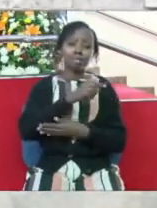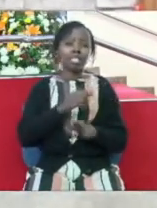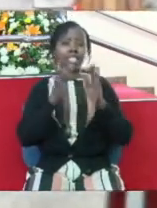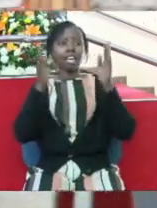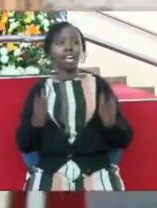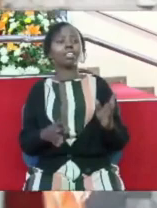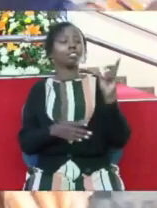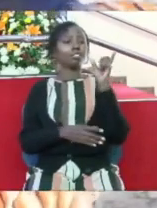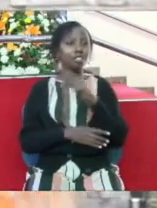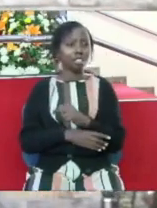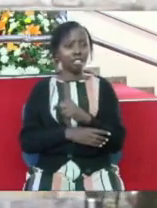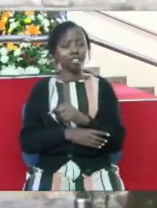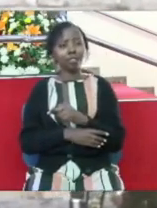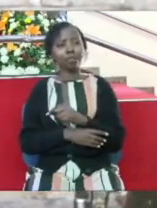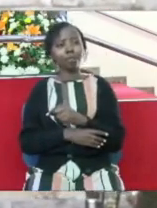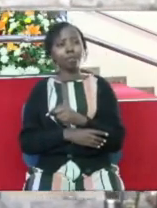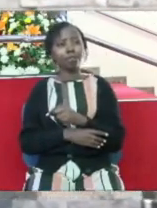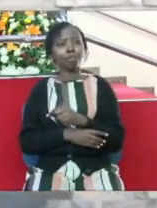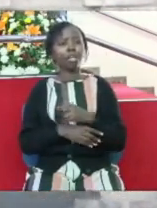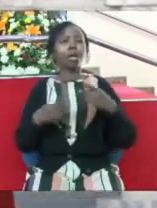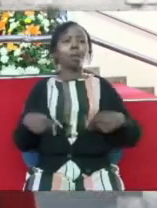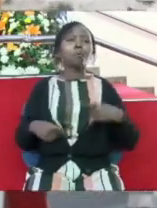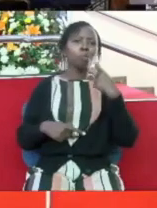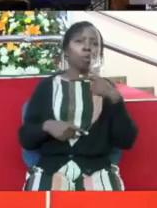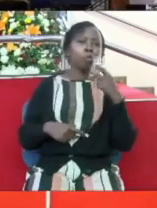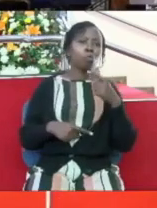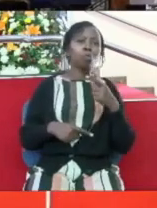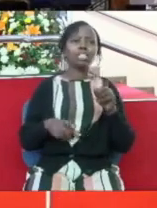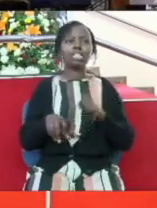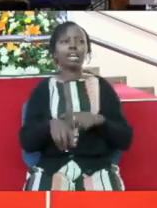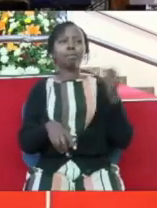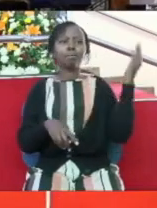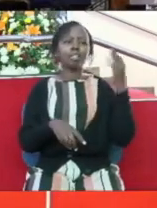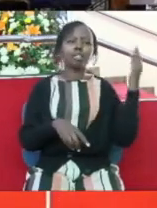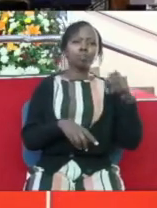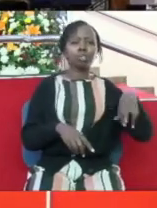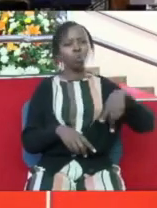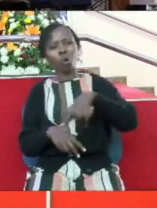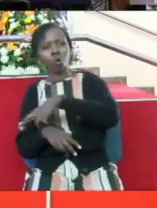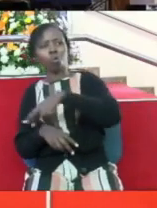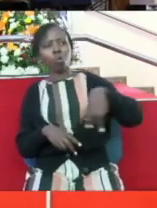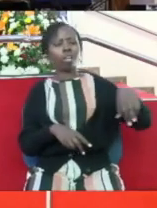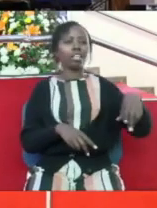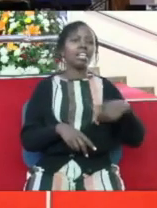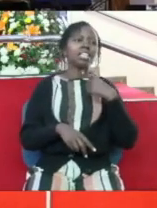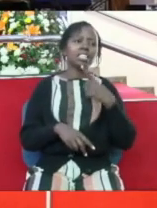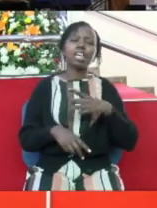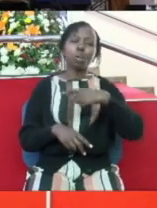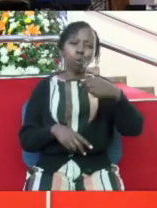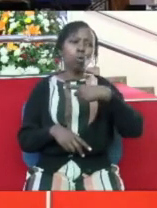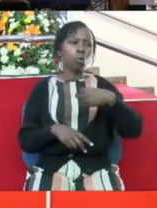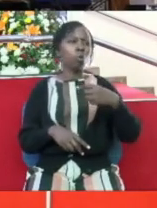Those who would walk from one corner of the altar to the other. Wale ambao watakimbia kwenye madhabahu kutoka kwa moja hadi nyingine. As they are saying twende twende twende and